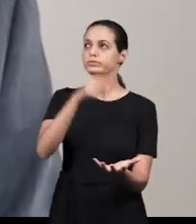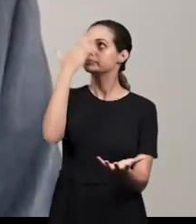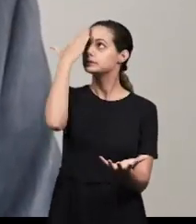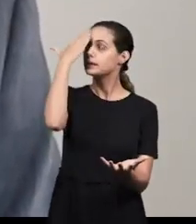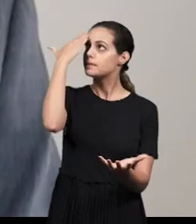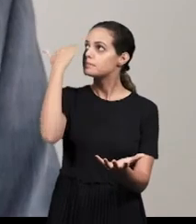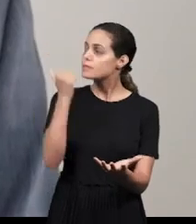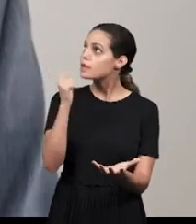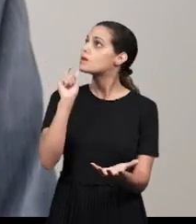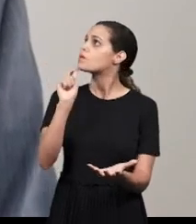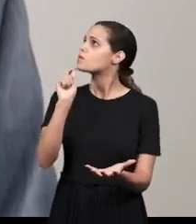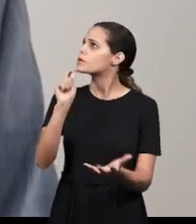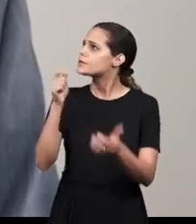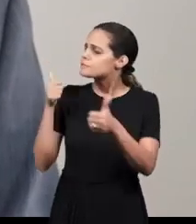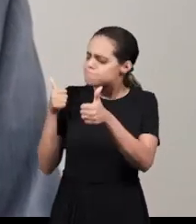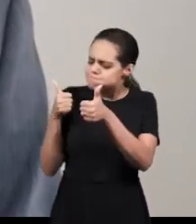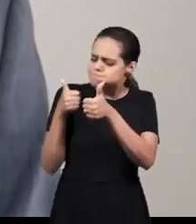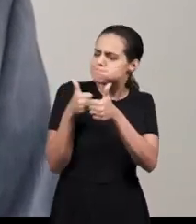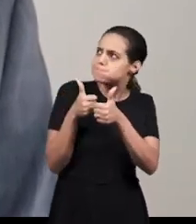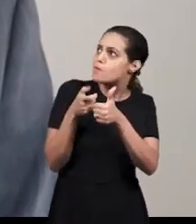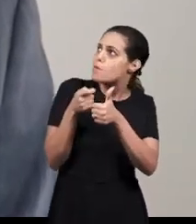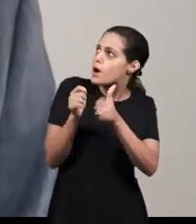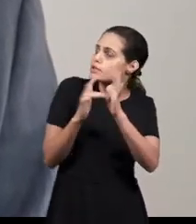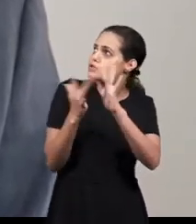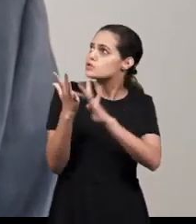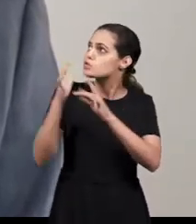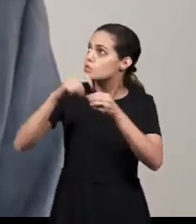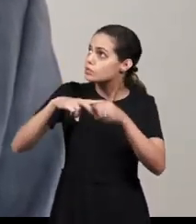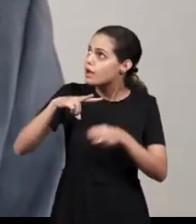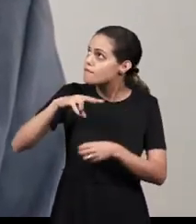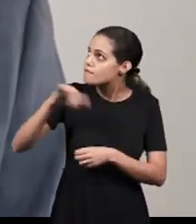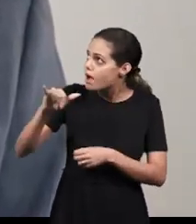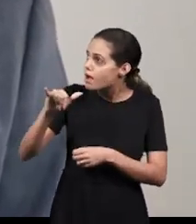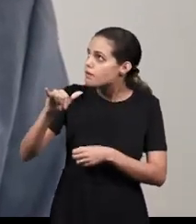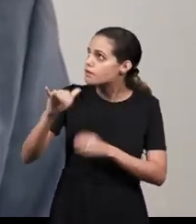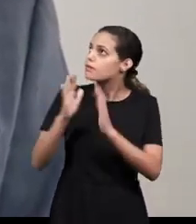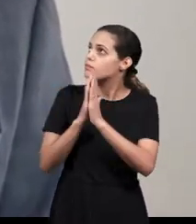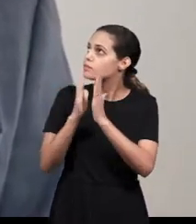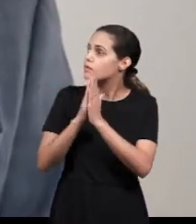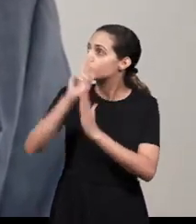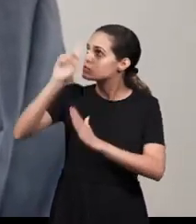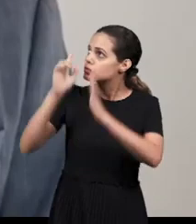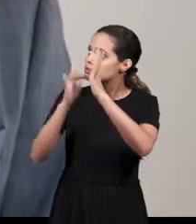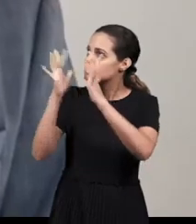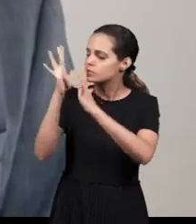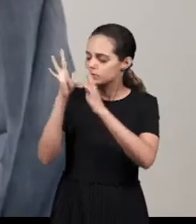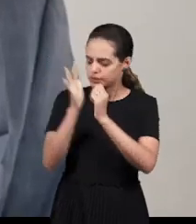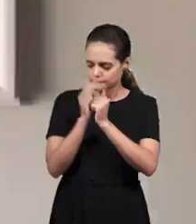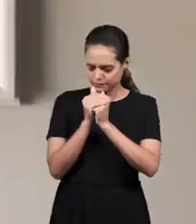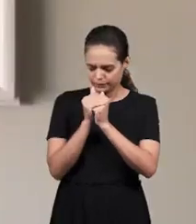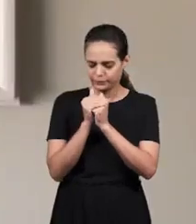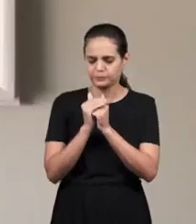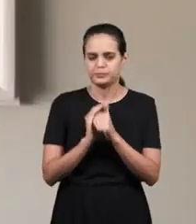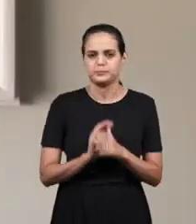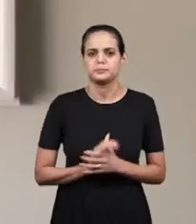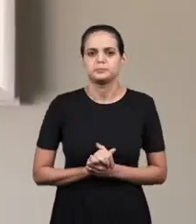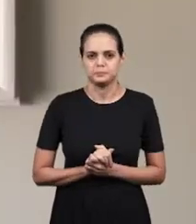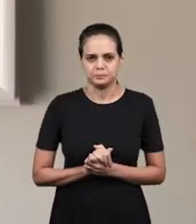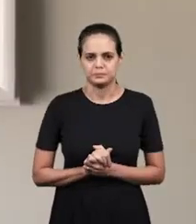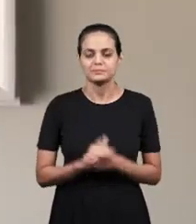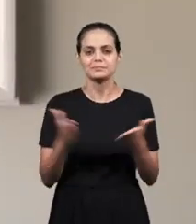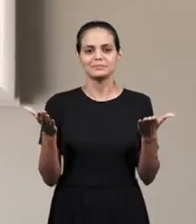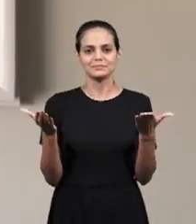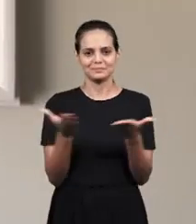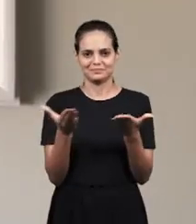how close is the coming of your Son. We pray in the name of Lord Jesus. Amen. And at this instant, we will be singing another